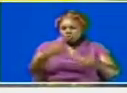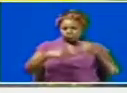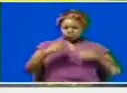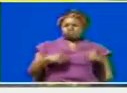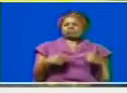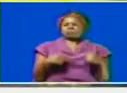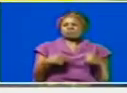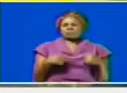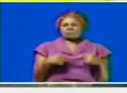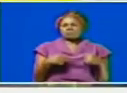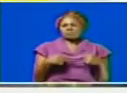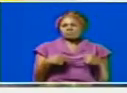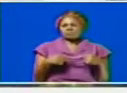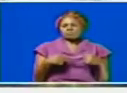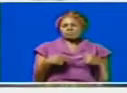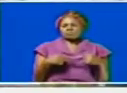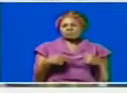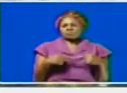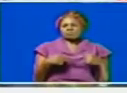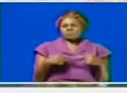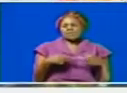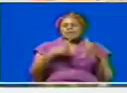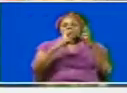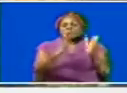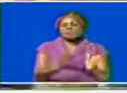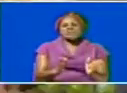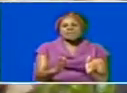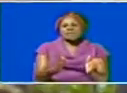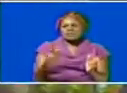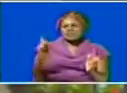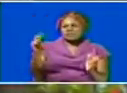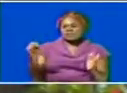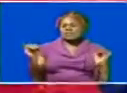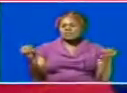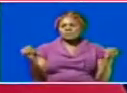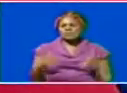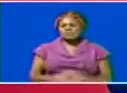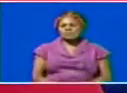step forward and two steps back. Mark Namaswa, KTN News.